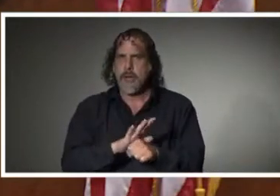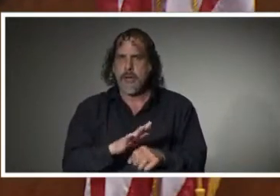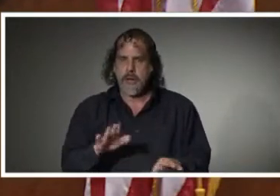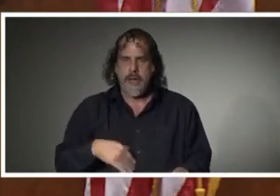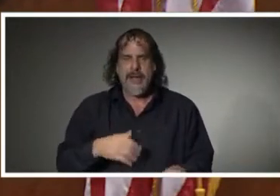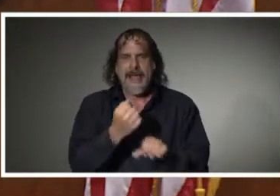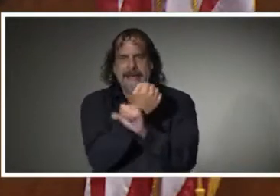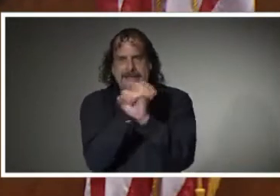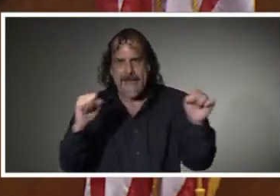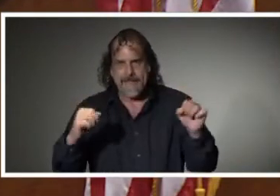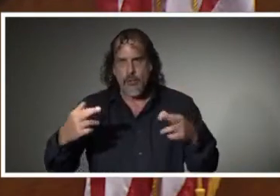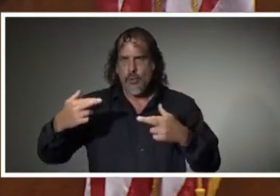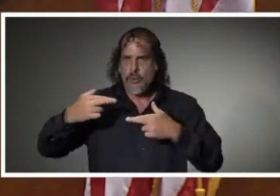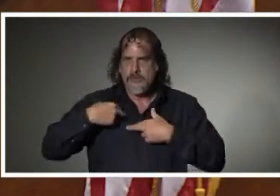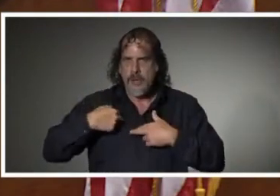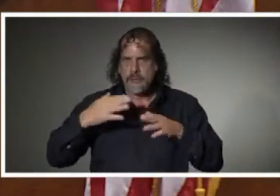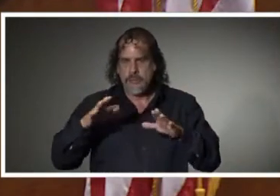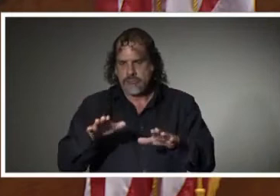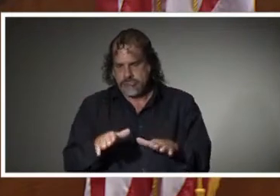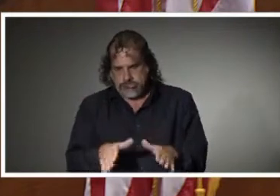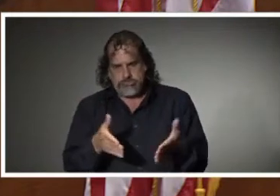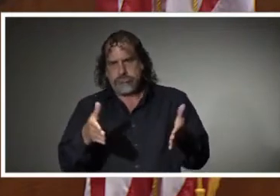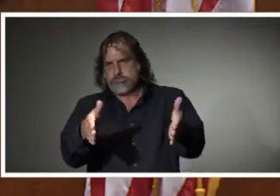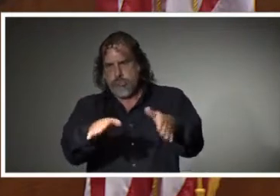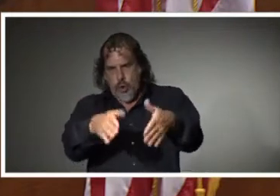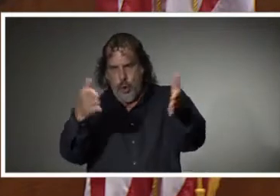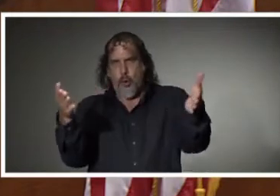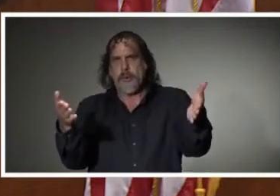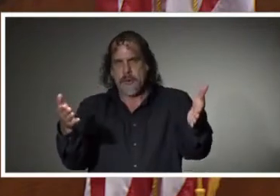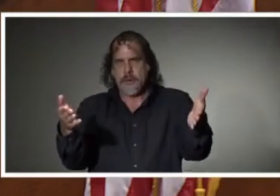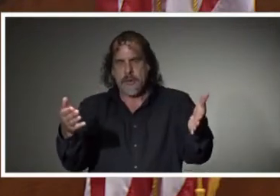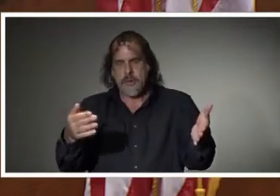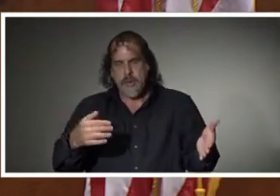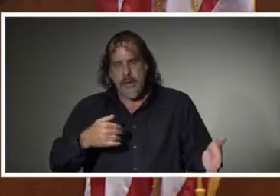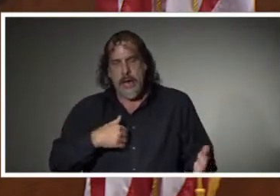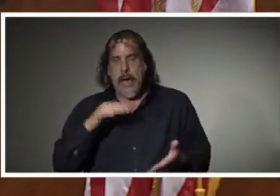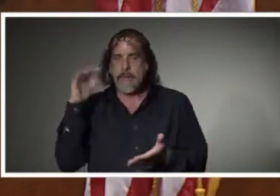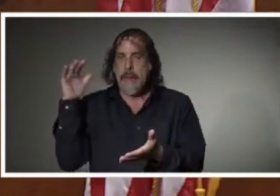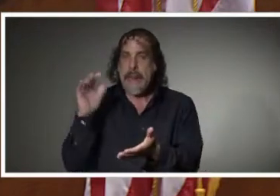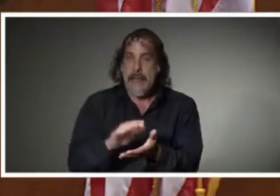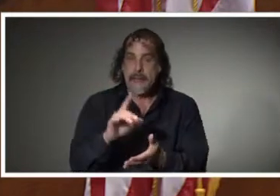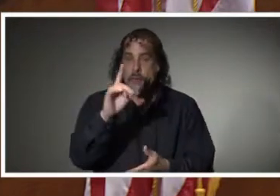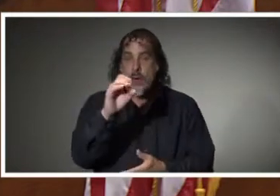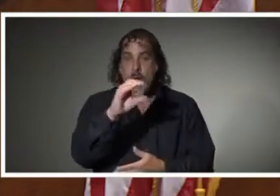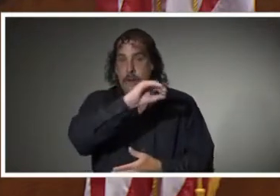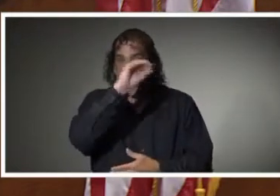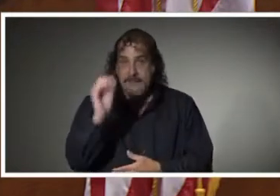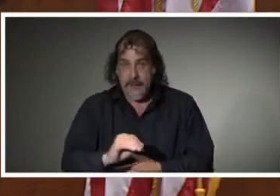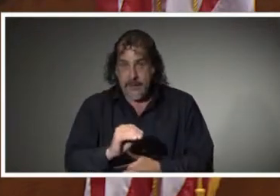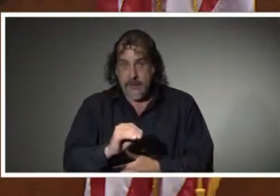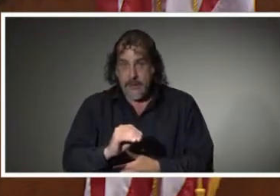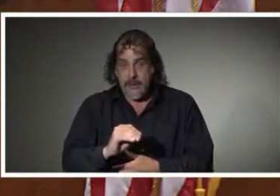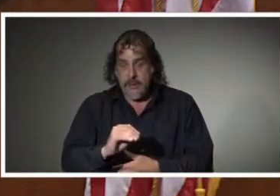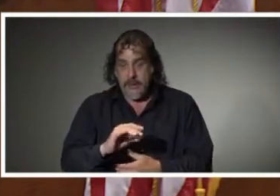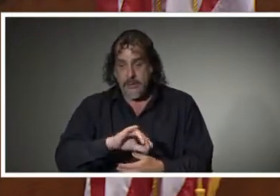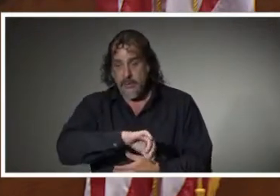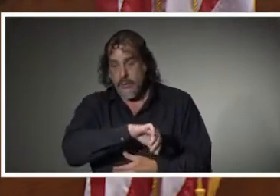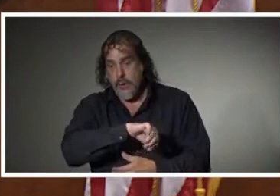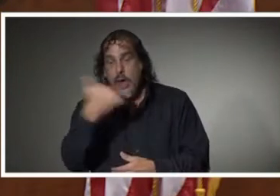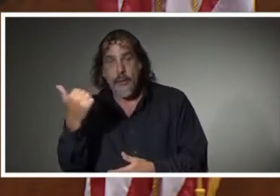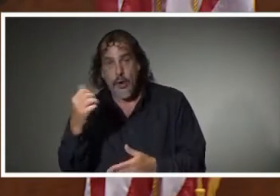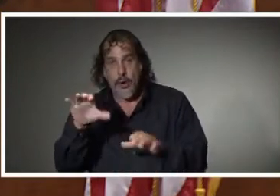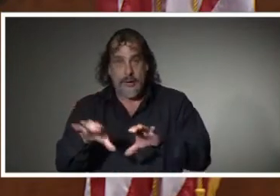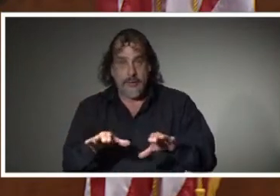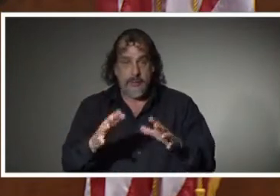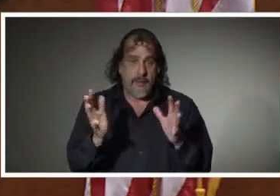in a safe, responsible way. I am less than 100% committed to extracurricular